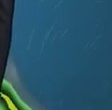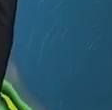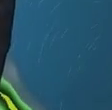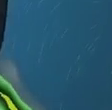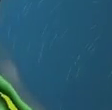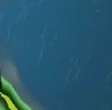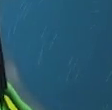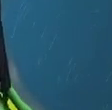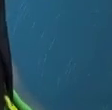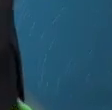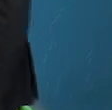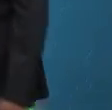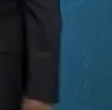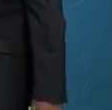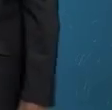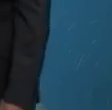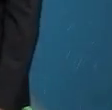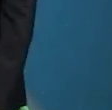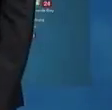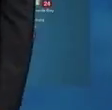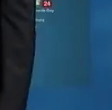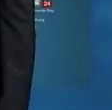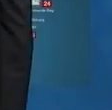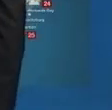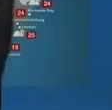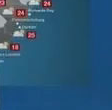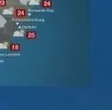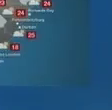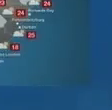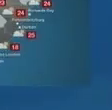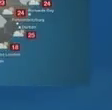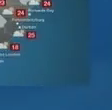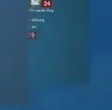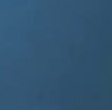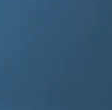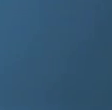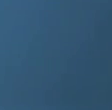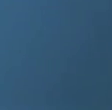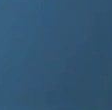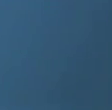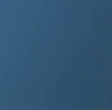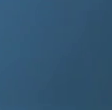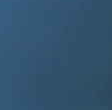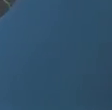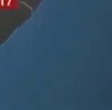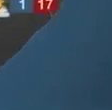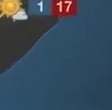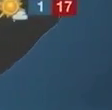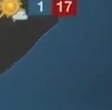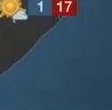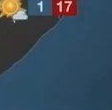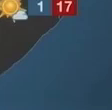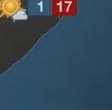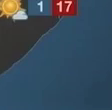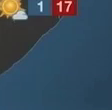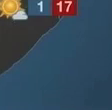the early evening hours, introducing heavier rains over the western areas of the Western Cape. Now on Saturday, we are going to once again see mostly